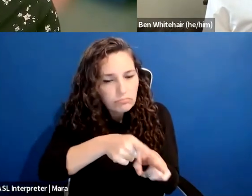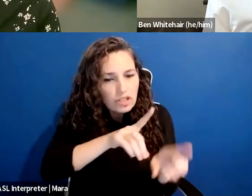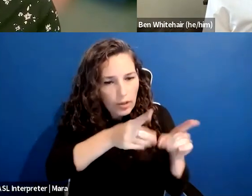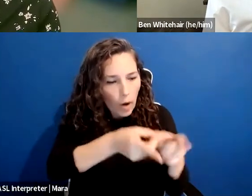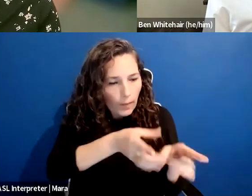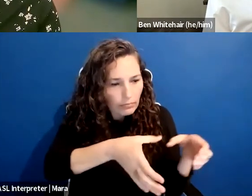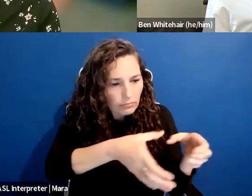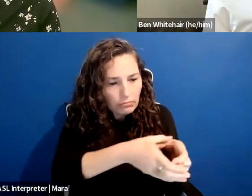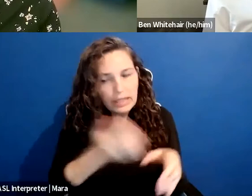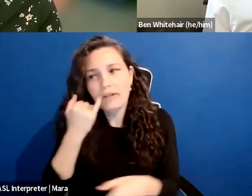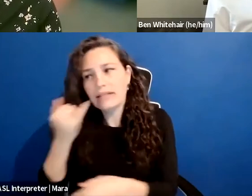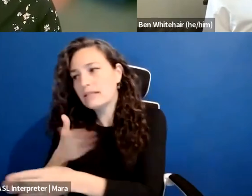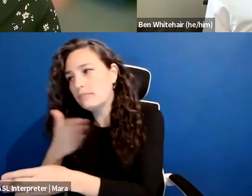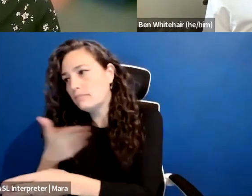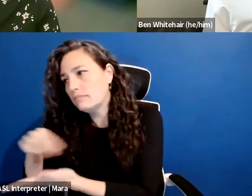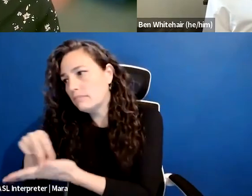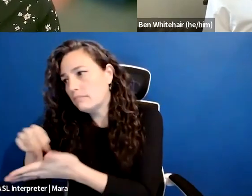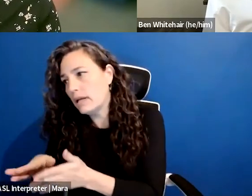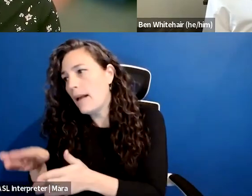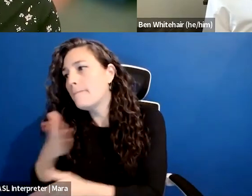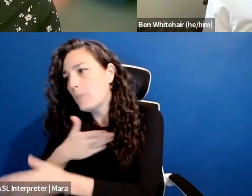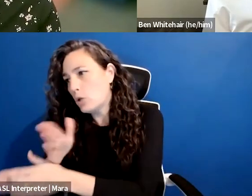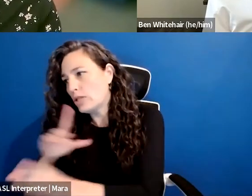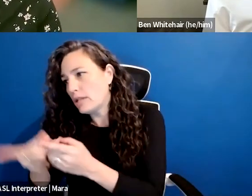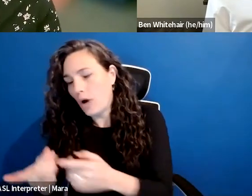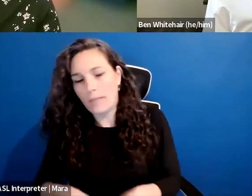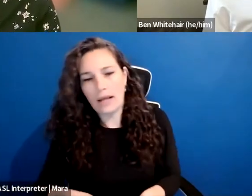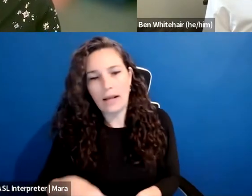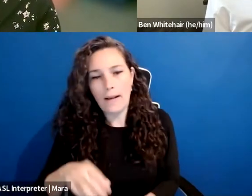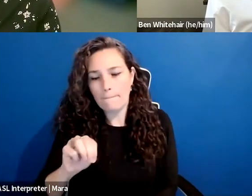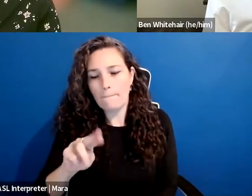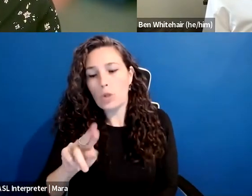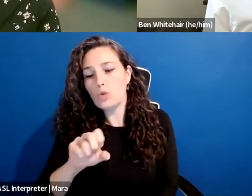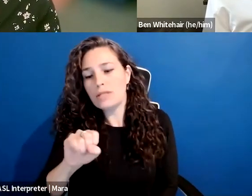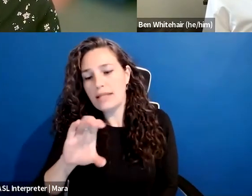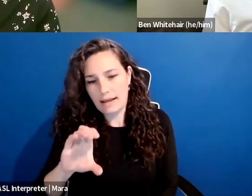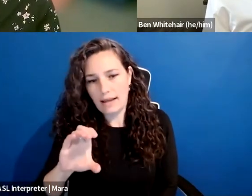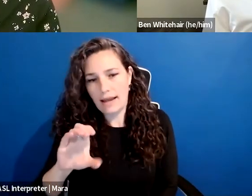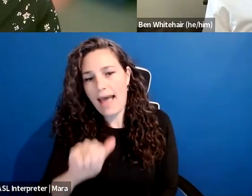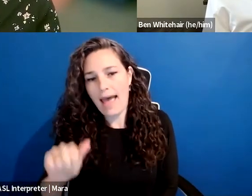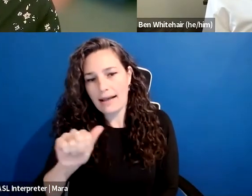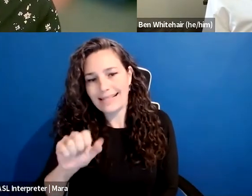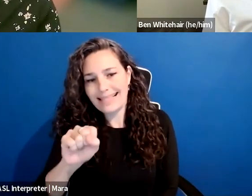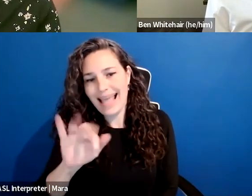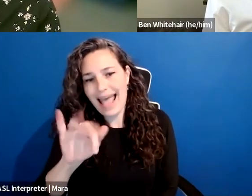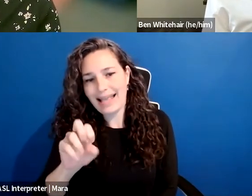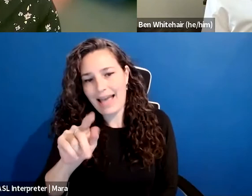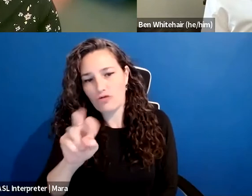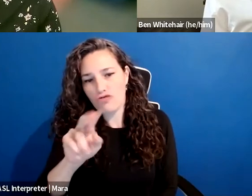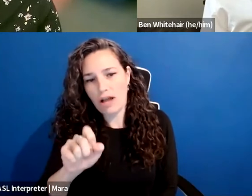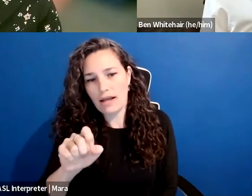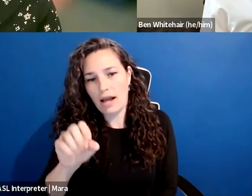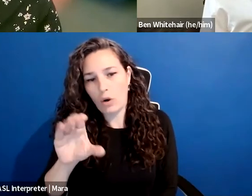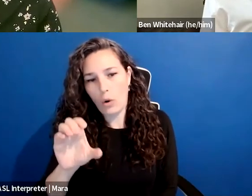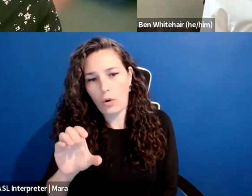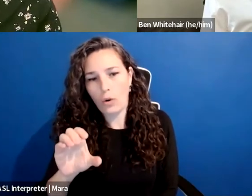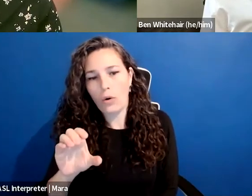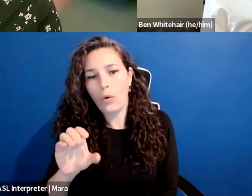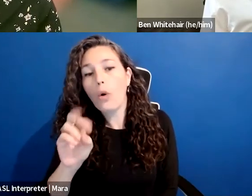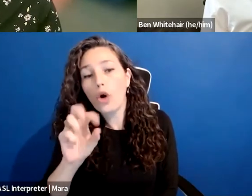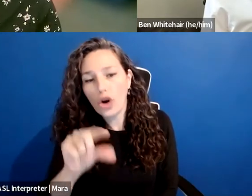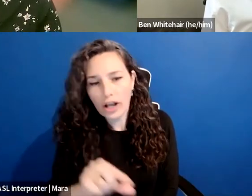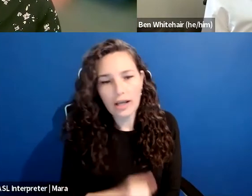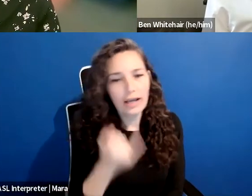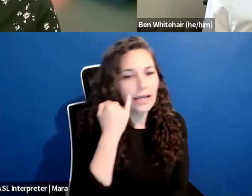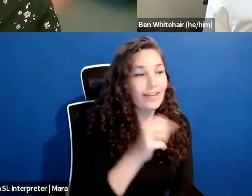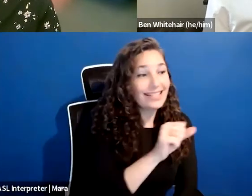For singers and dancers, it's the music department, music@SAGAFTRA.org. for stunt performers and stunt coordinators. It's the